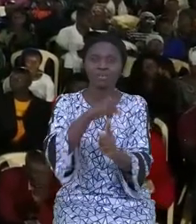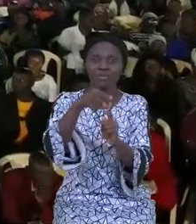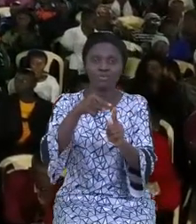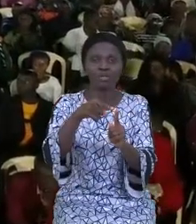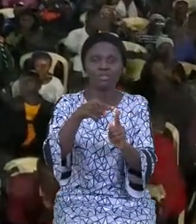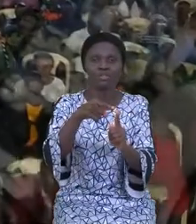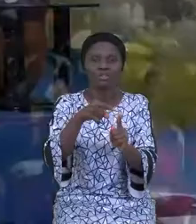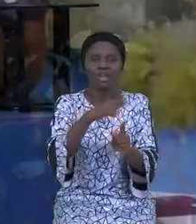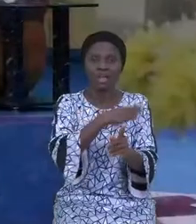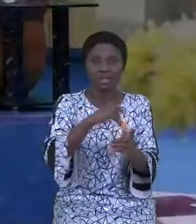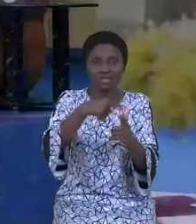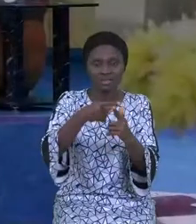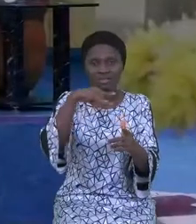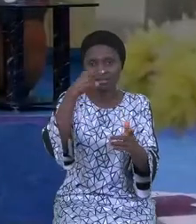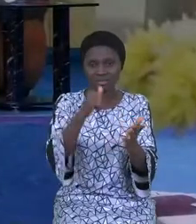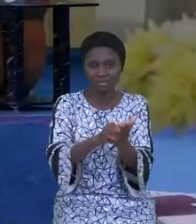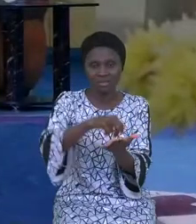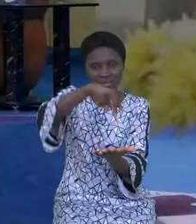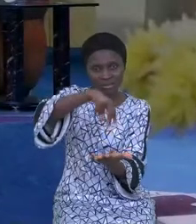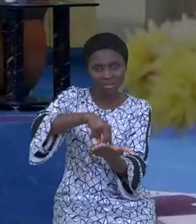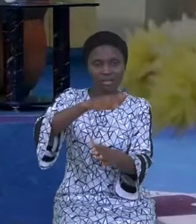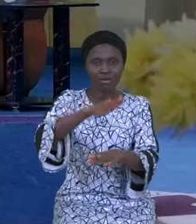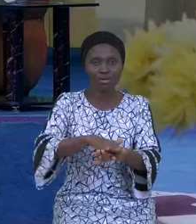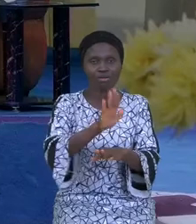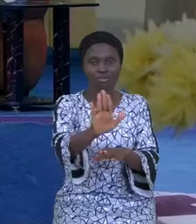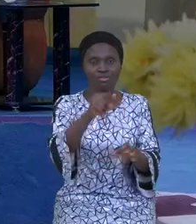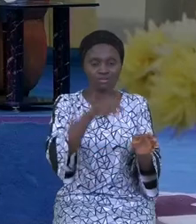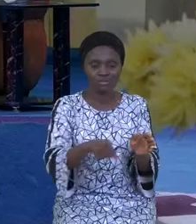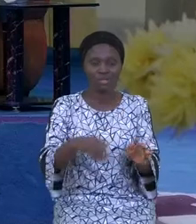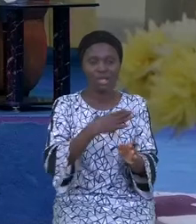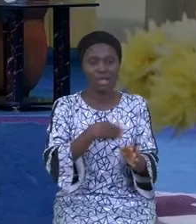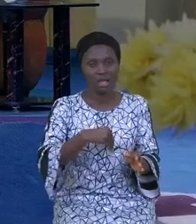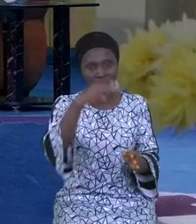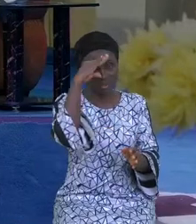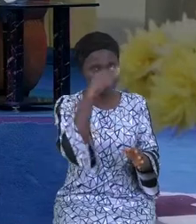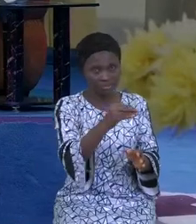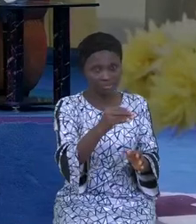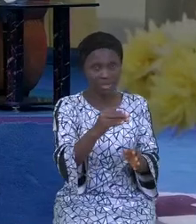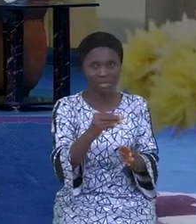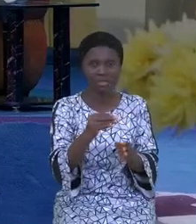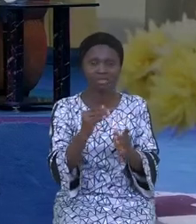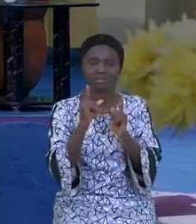he responded. He lived and walked.